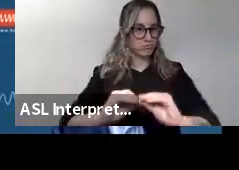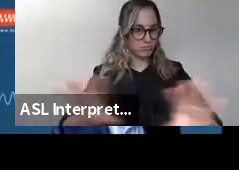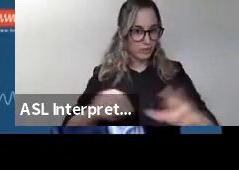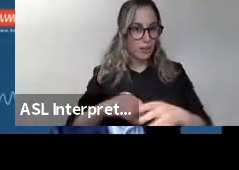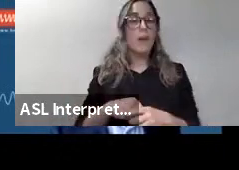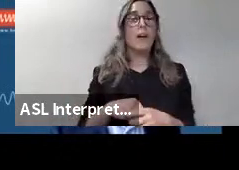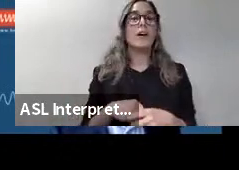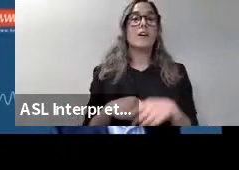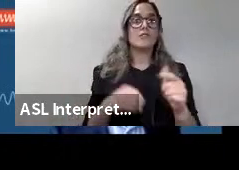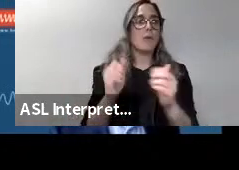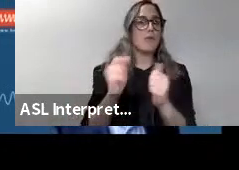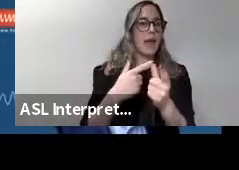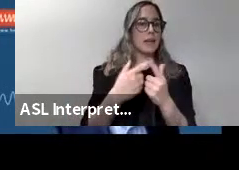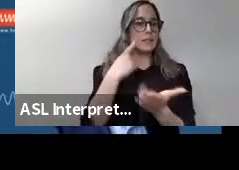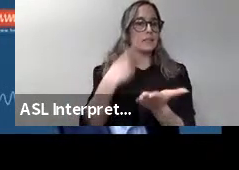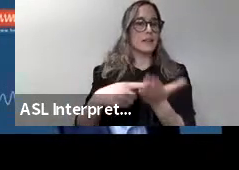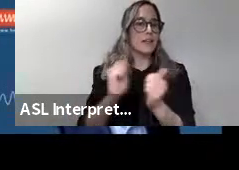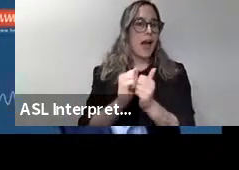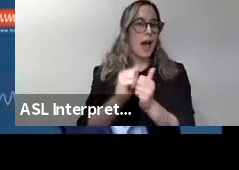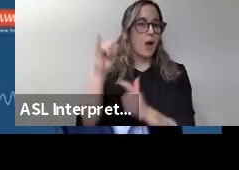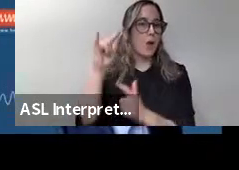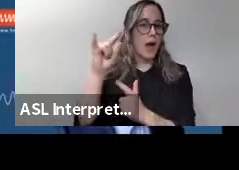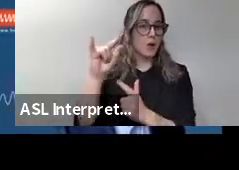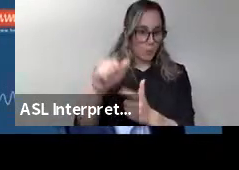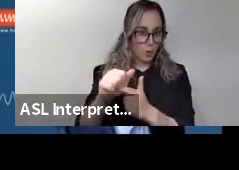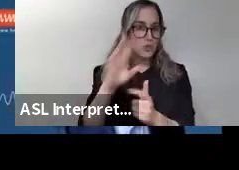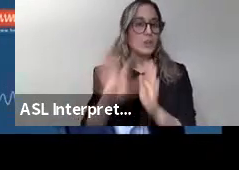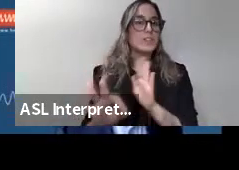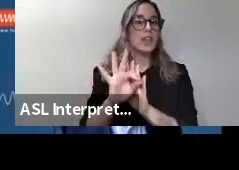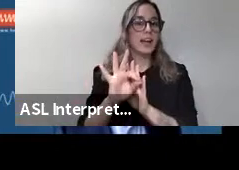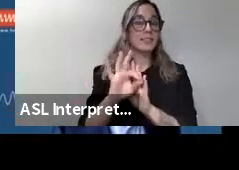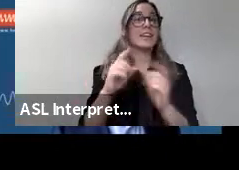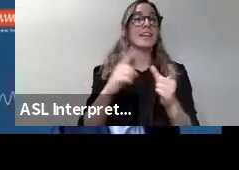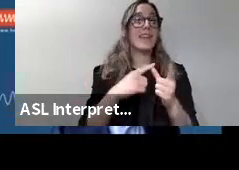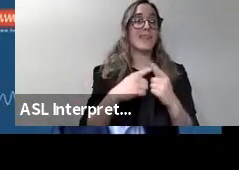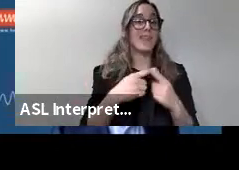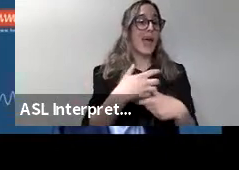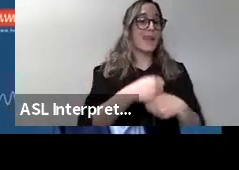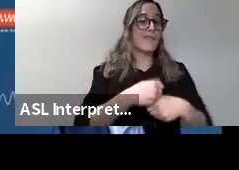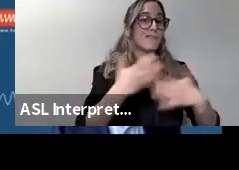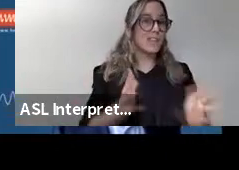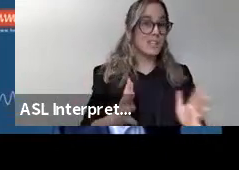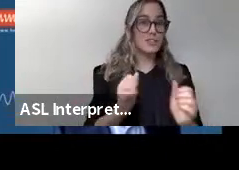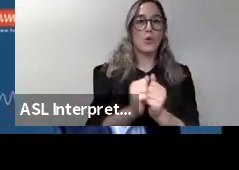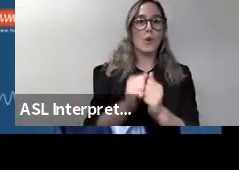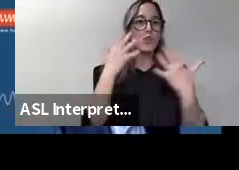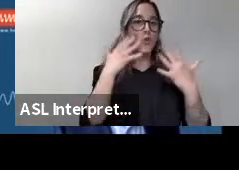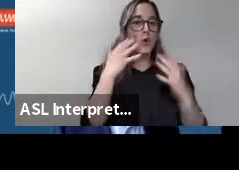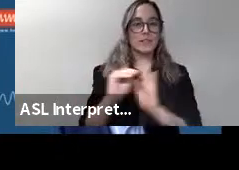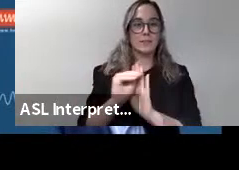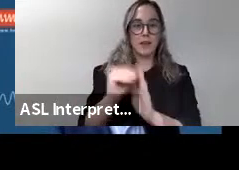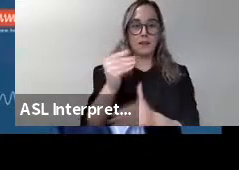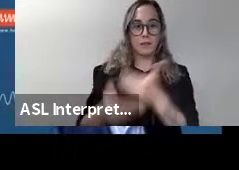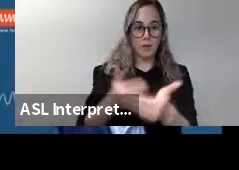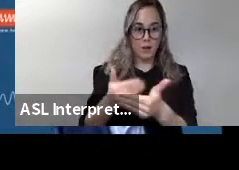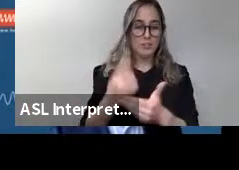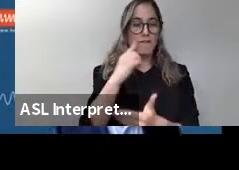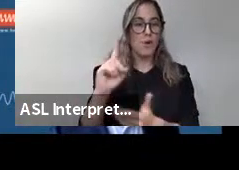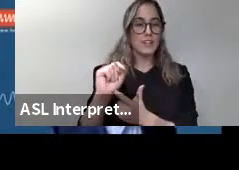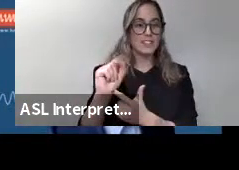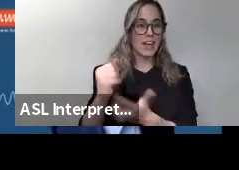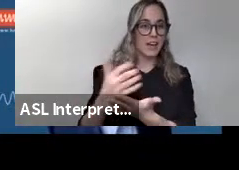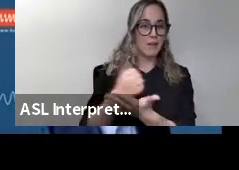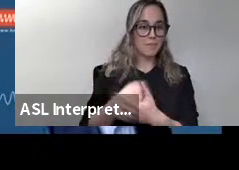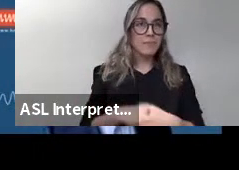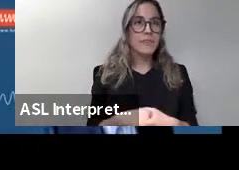NES were selected. I'll wrap up my section by describing the noise modeling process used to compute day-night average sound level. Without going